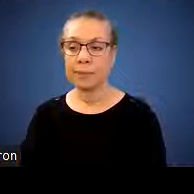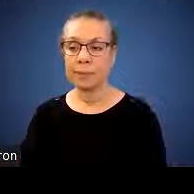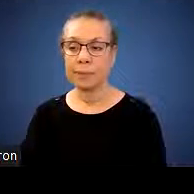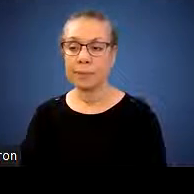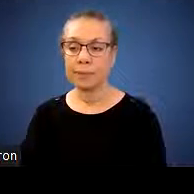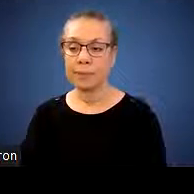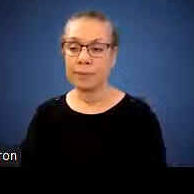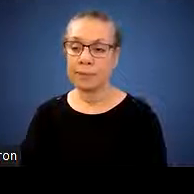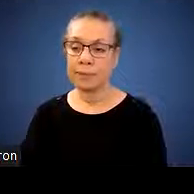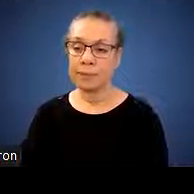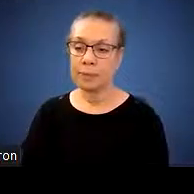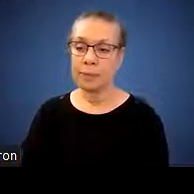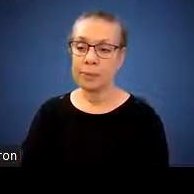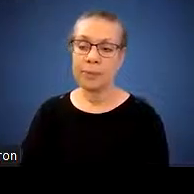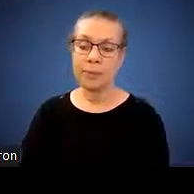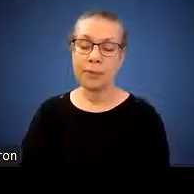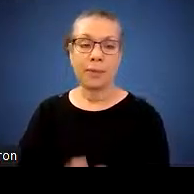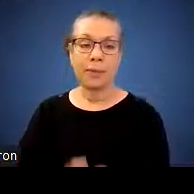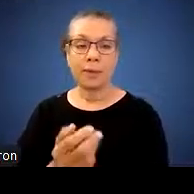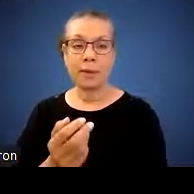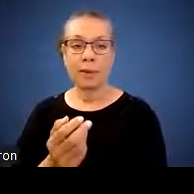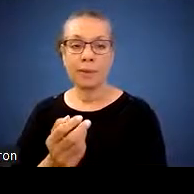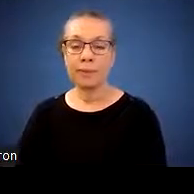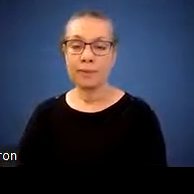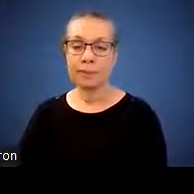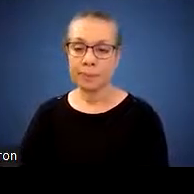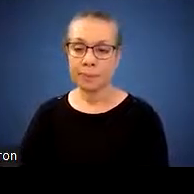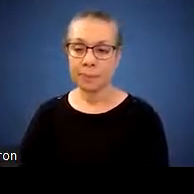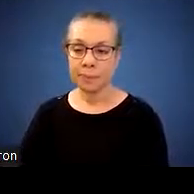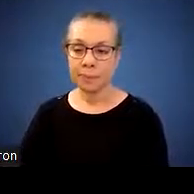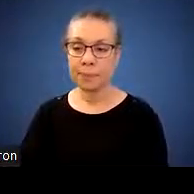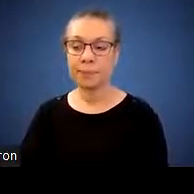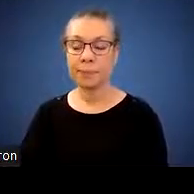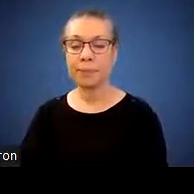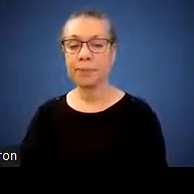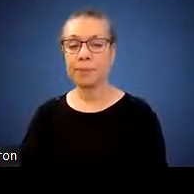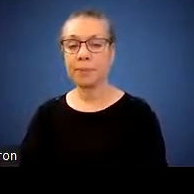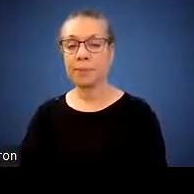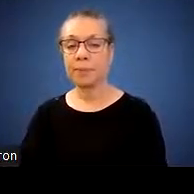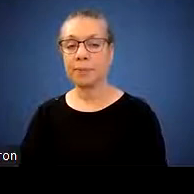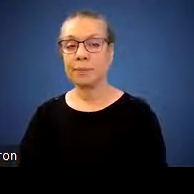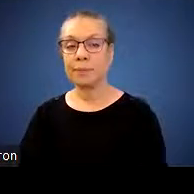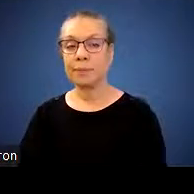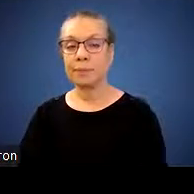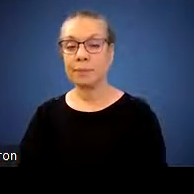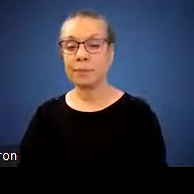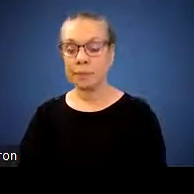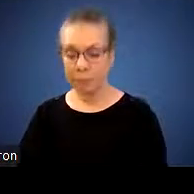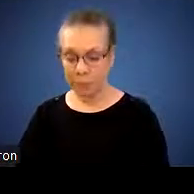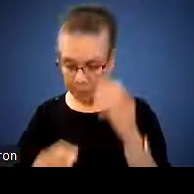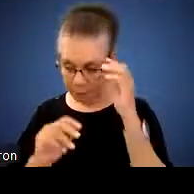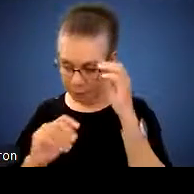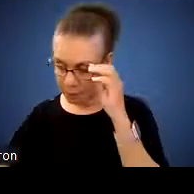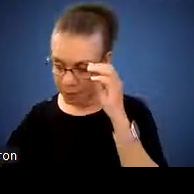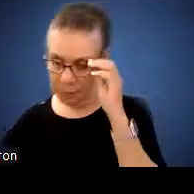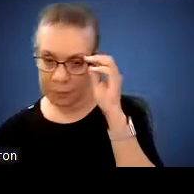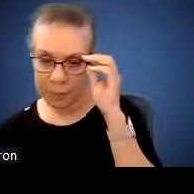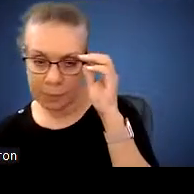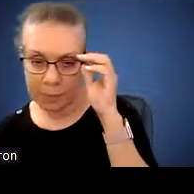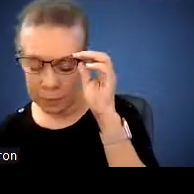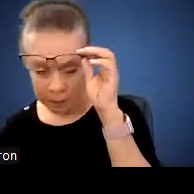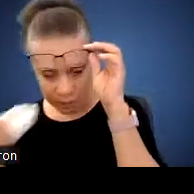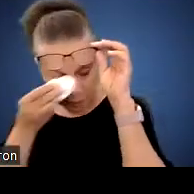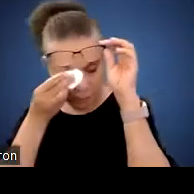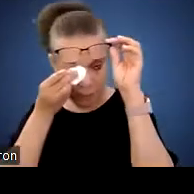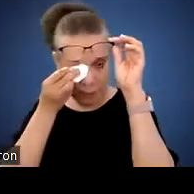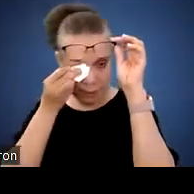So I'm going to think we're just trying to get this